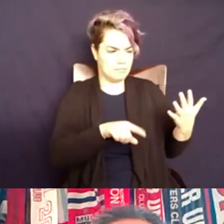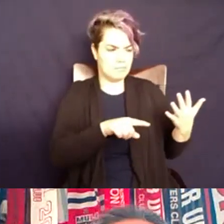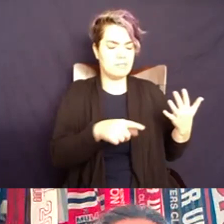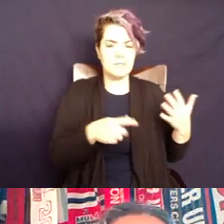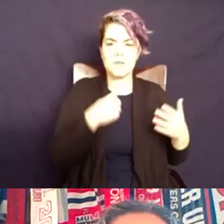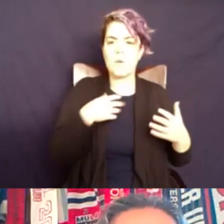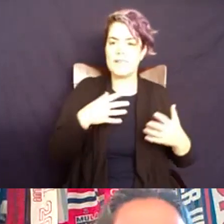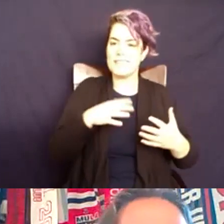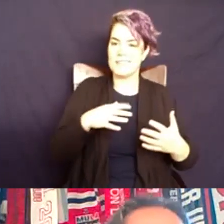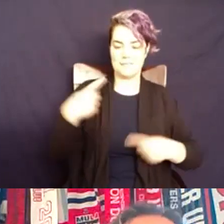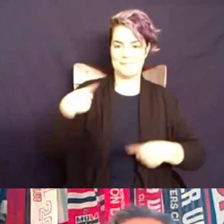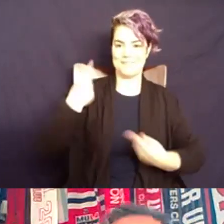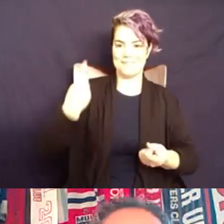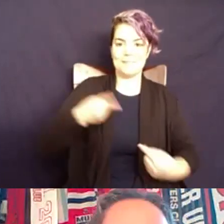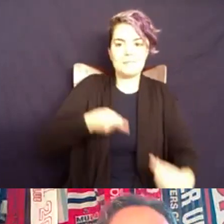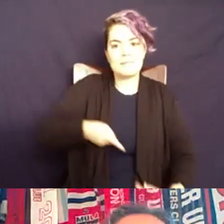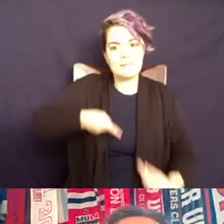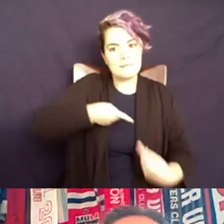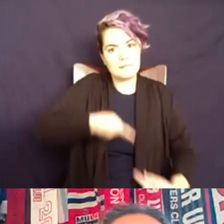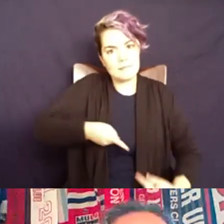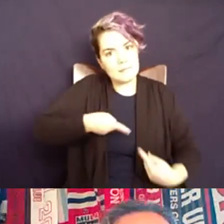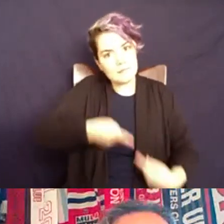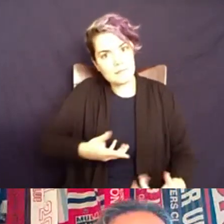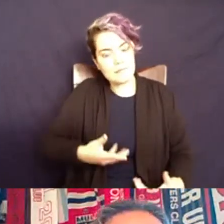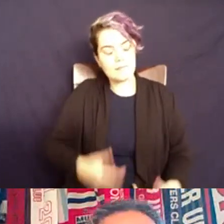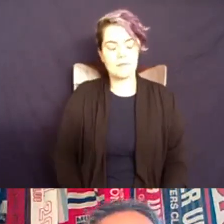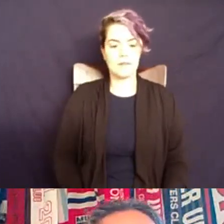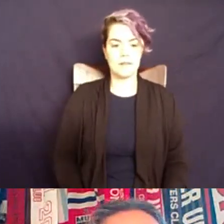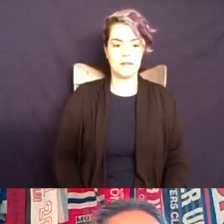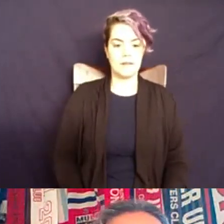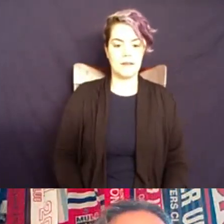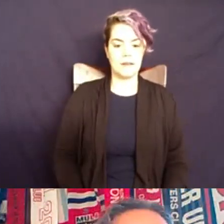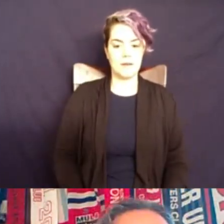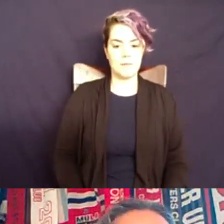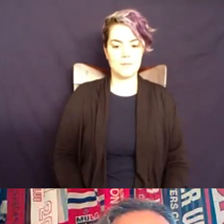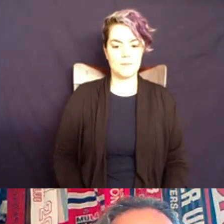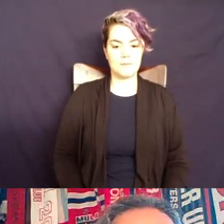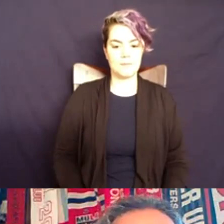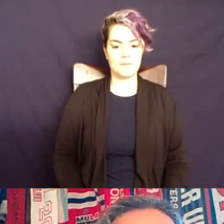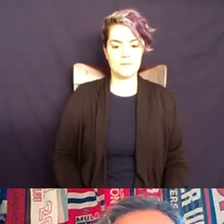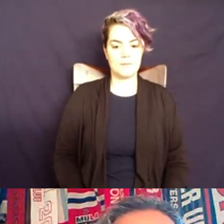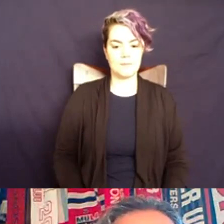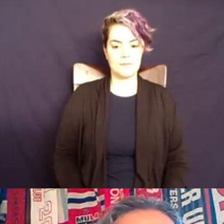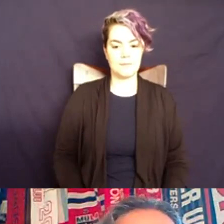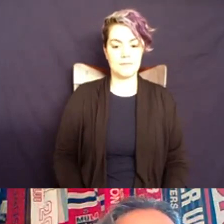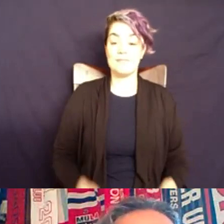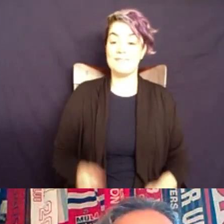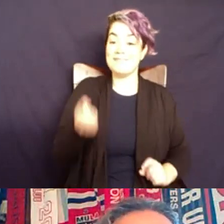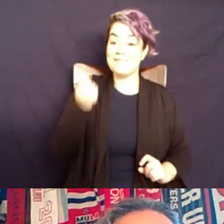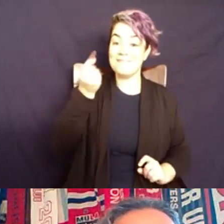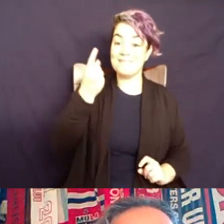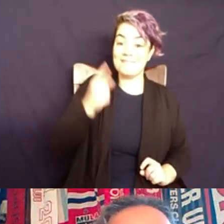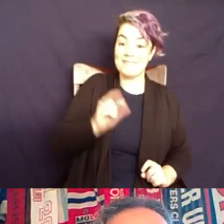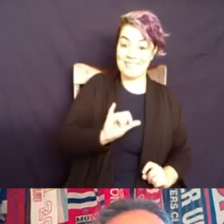there's always been an issue with decision is that it didn't come with funding or with